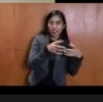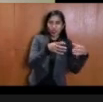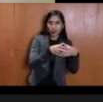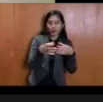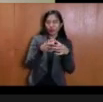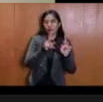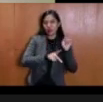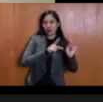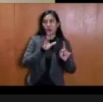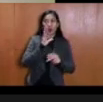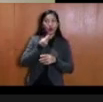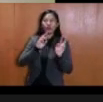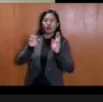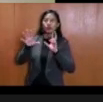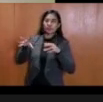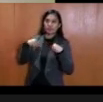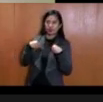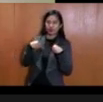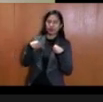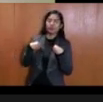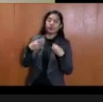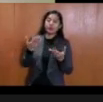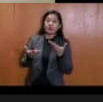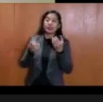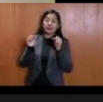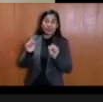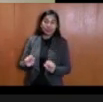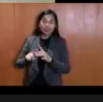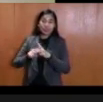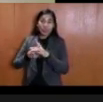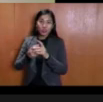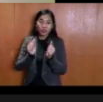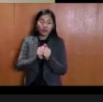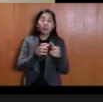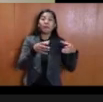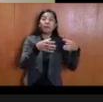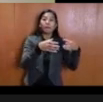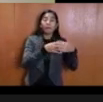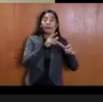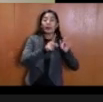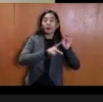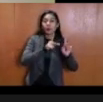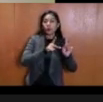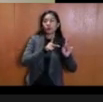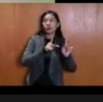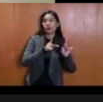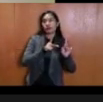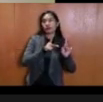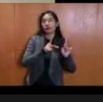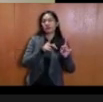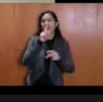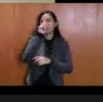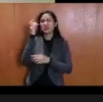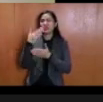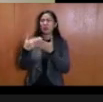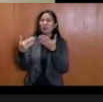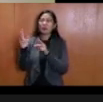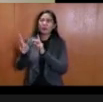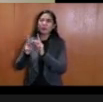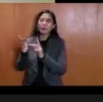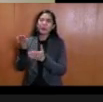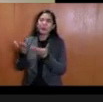kinds of solutions. So I think we can start with those kinds of market segments, because there are some market segments that may not